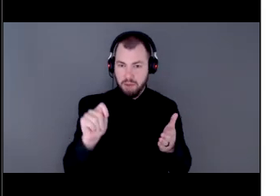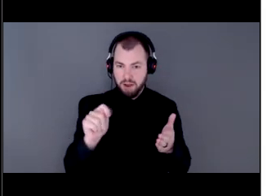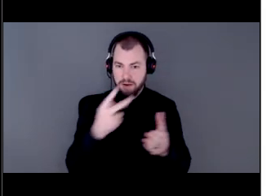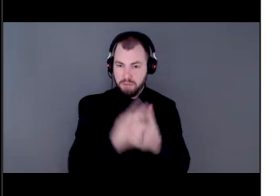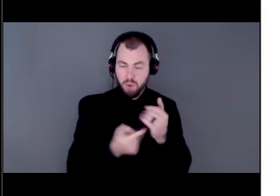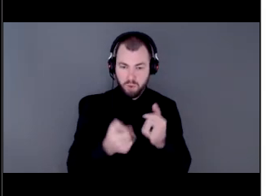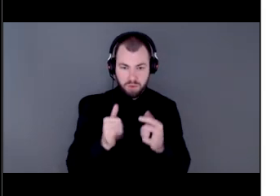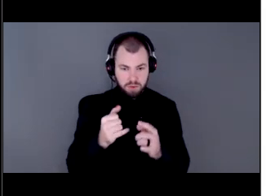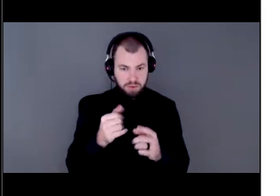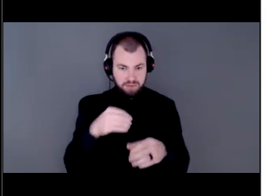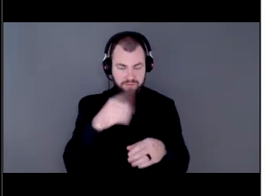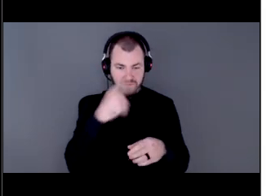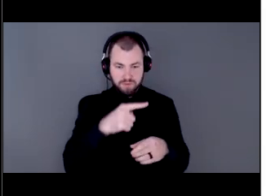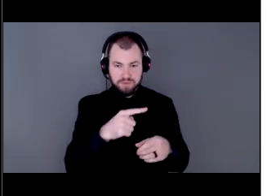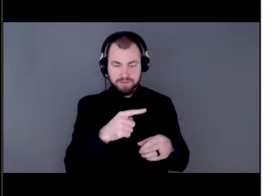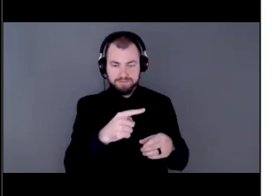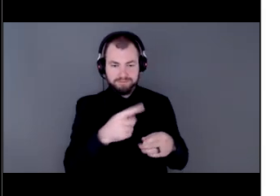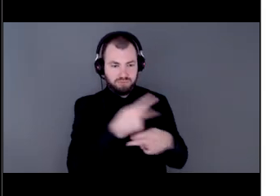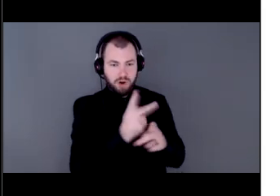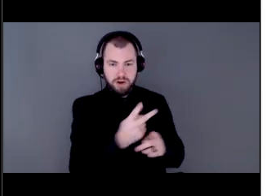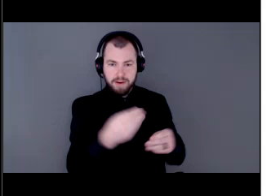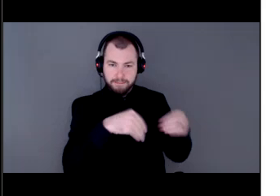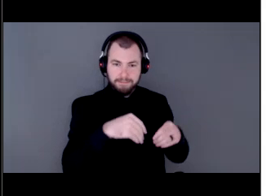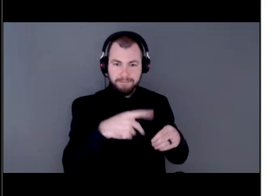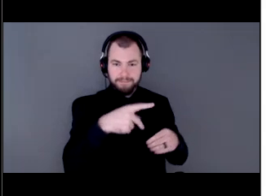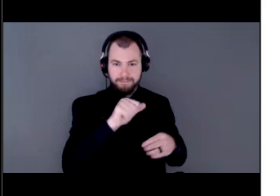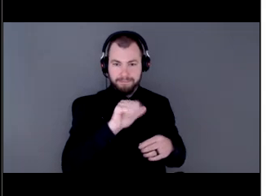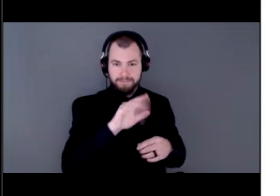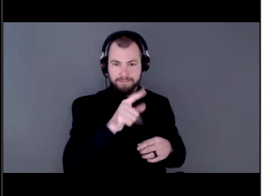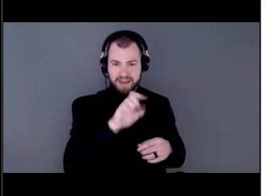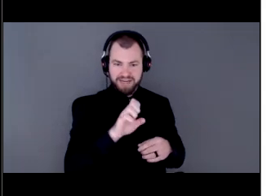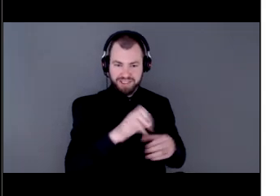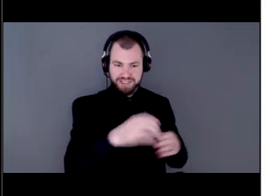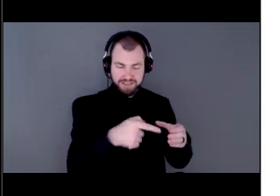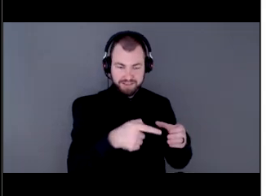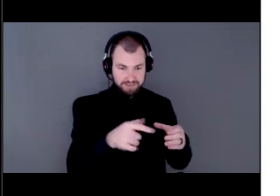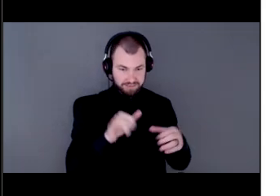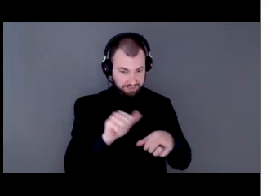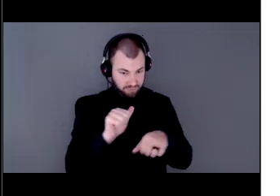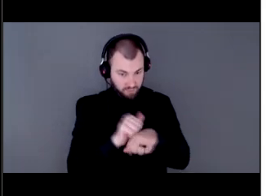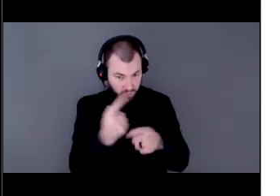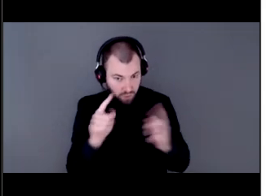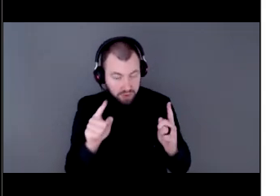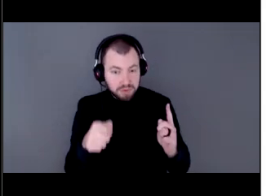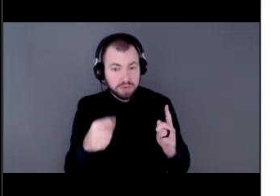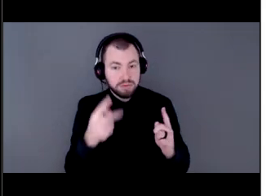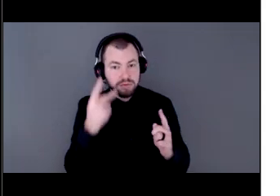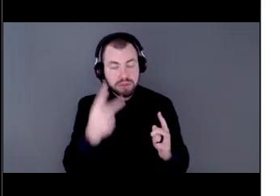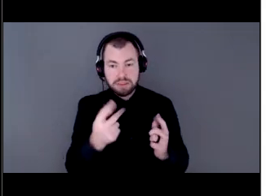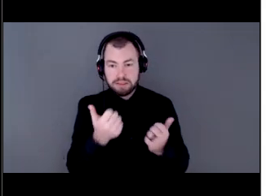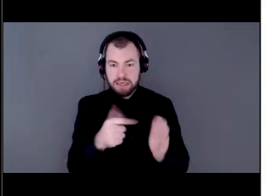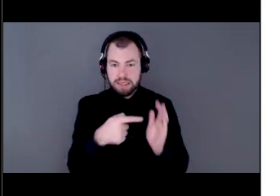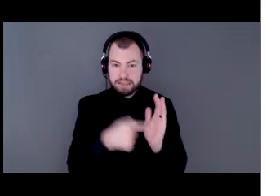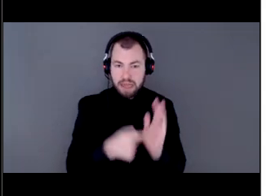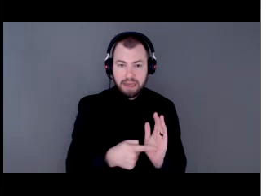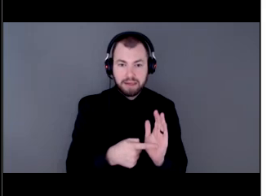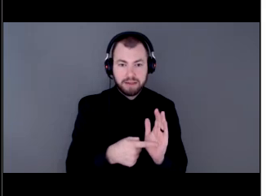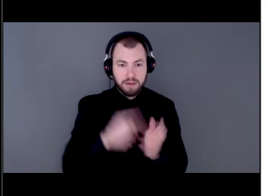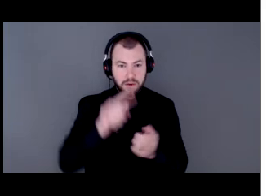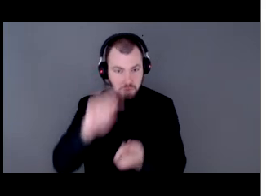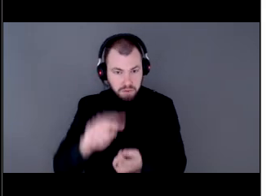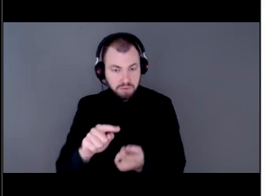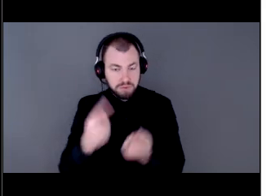packaging have worked. If you can see any signs of success from